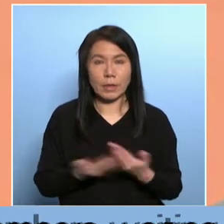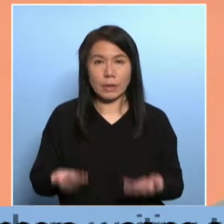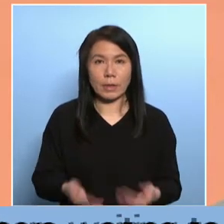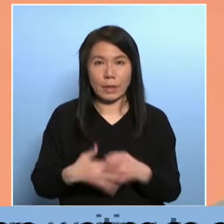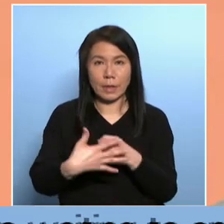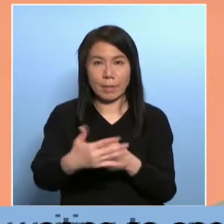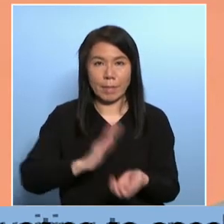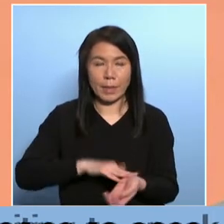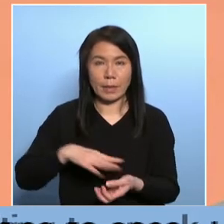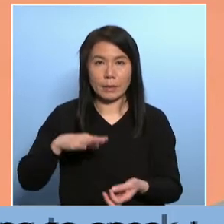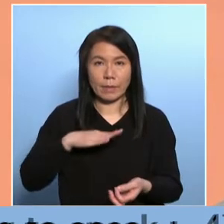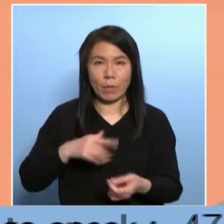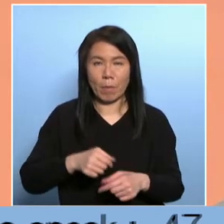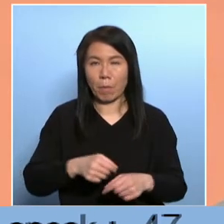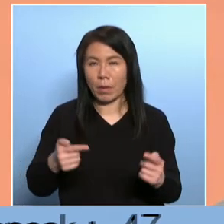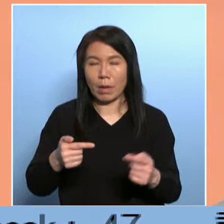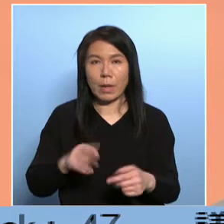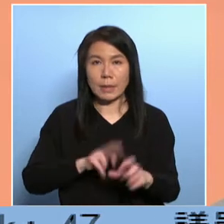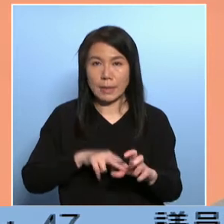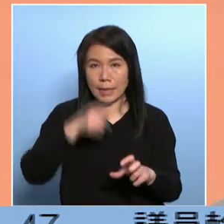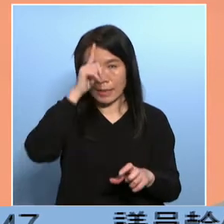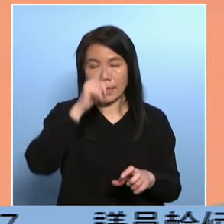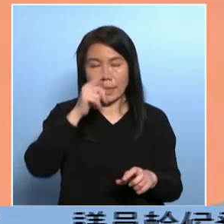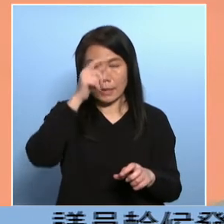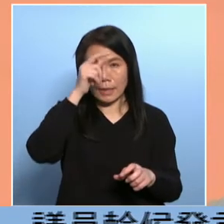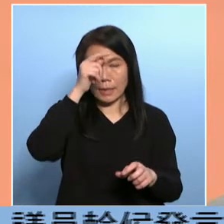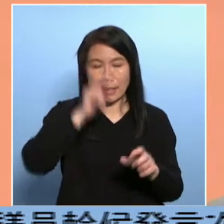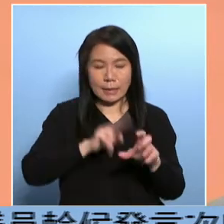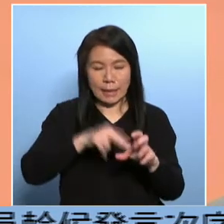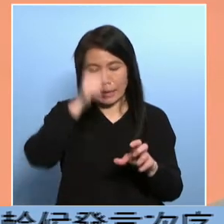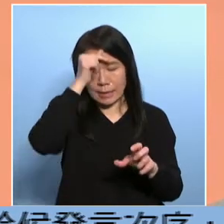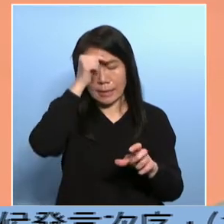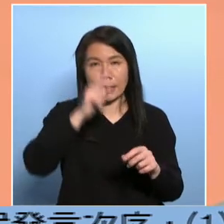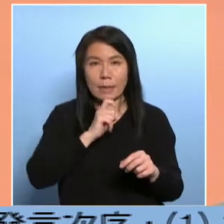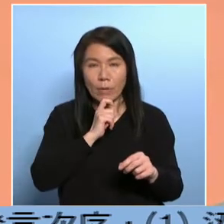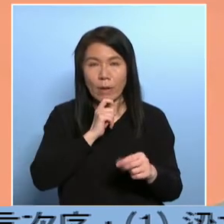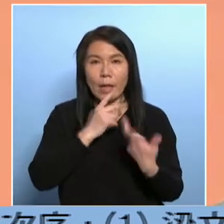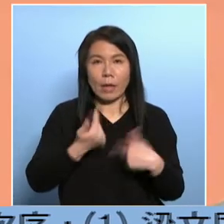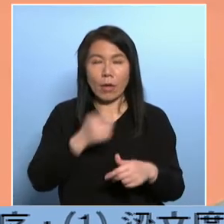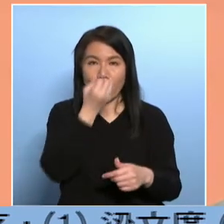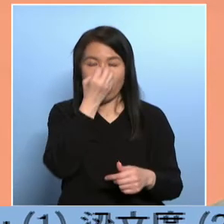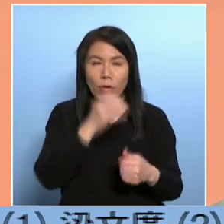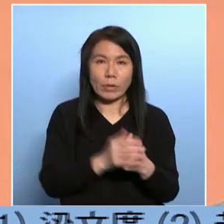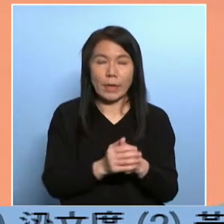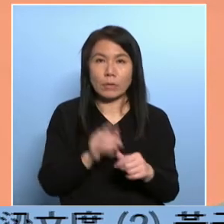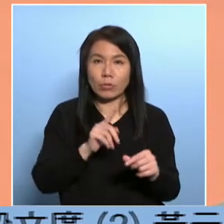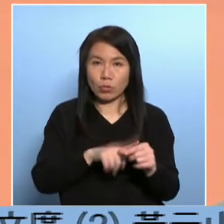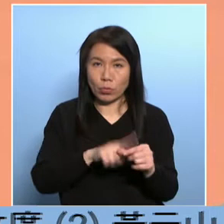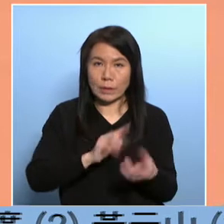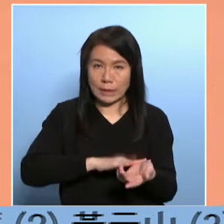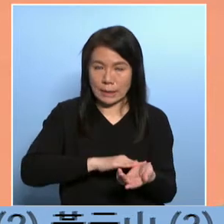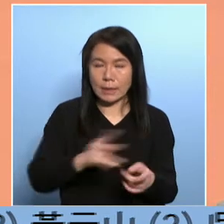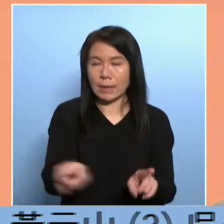Chinese medicine development fund will be set up, and so on. I welcome all these measures. Now, apart from Western medicine practitioners, Chinese